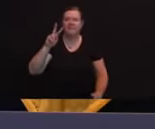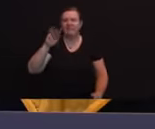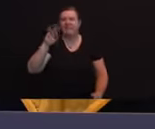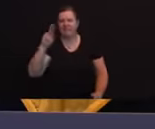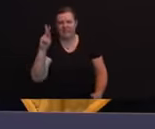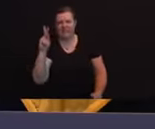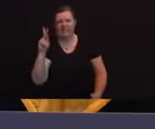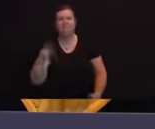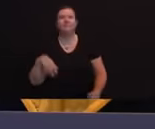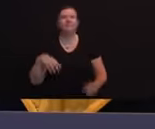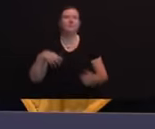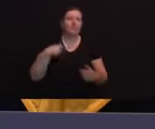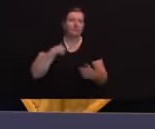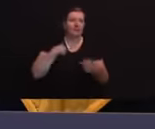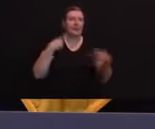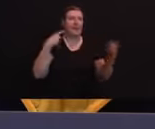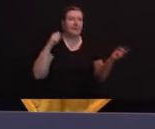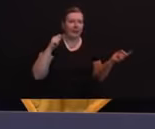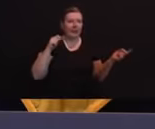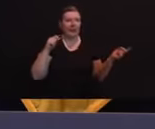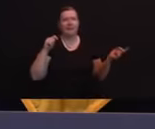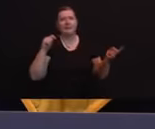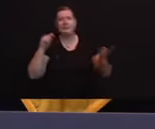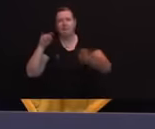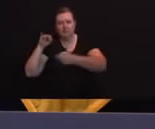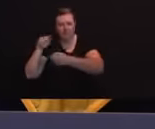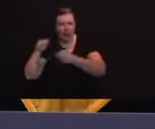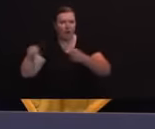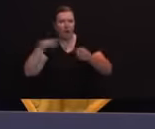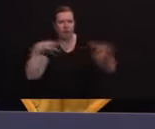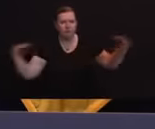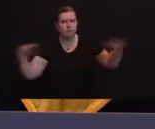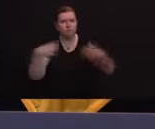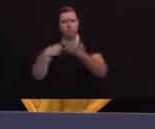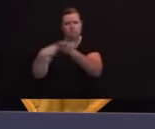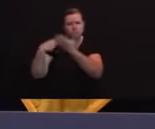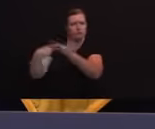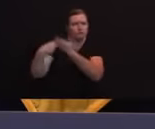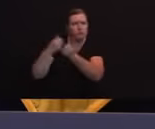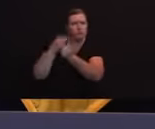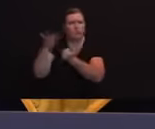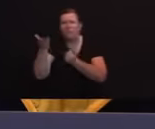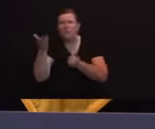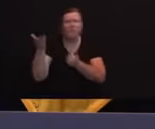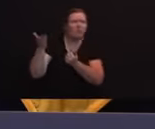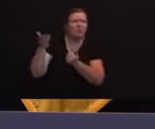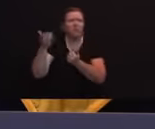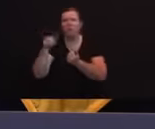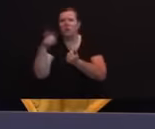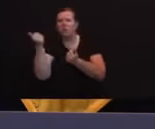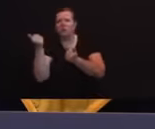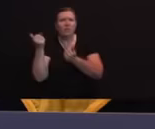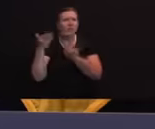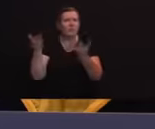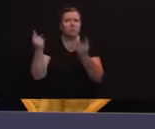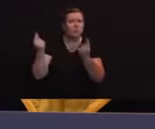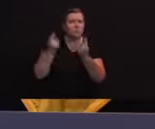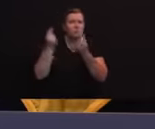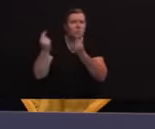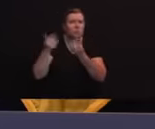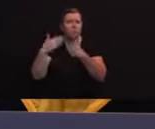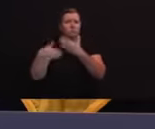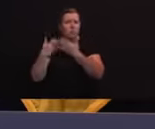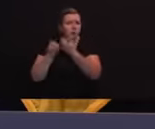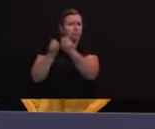are announcing today, but also more broadly, what other levers we can push, particularly fighting the